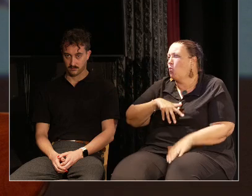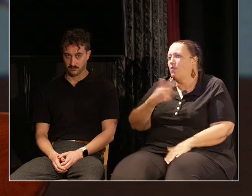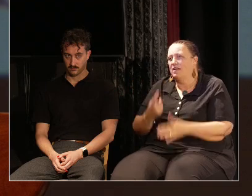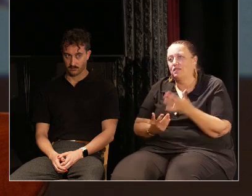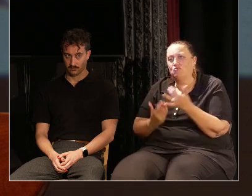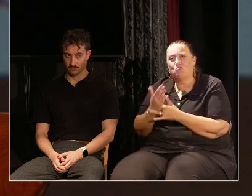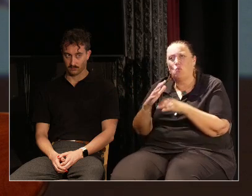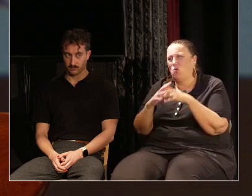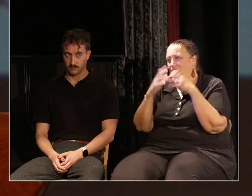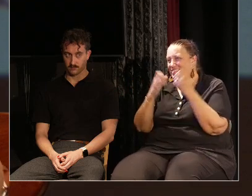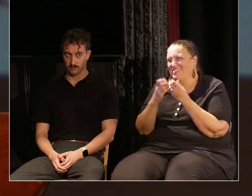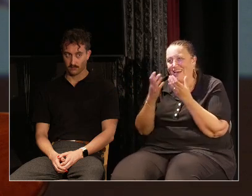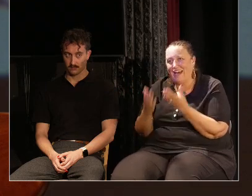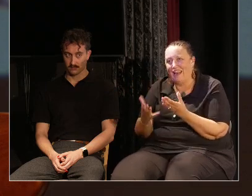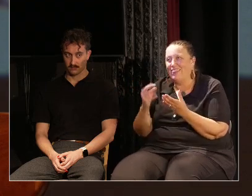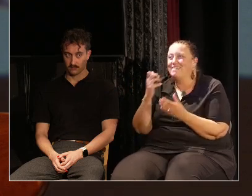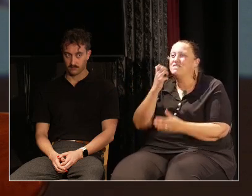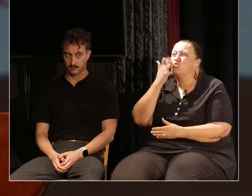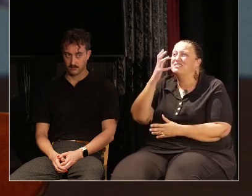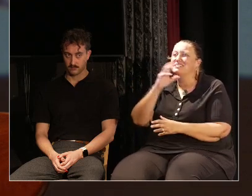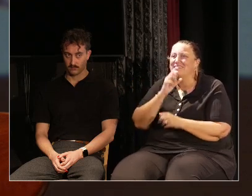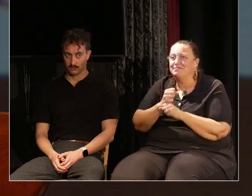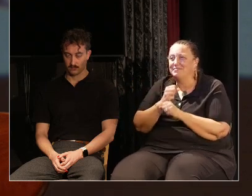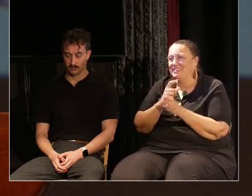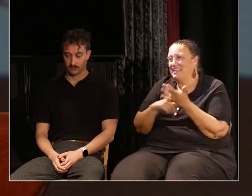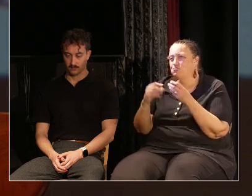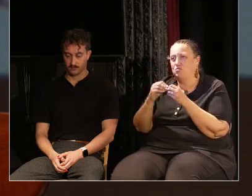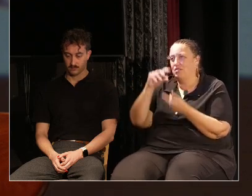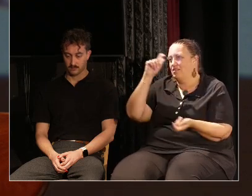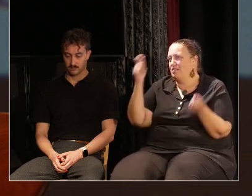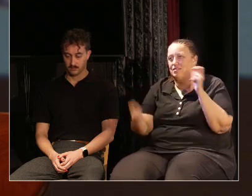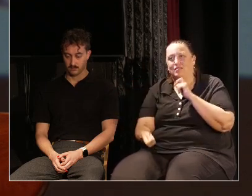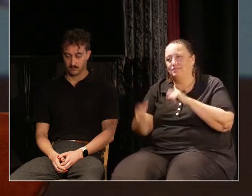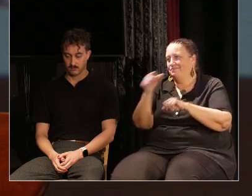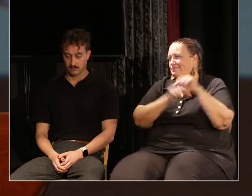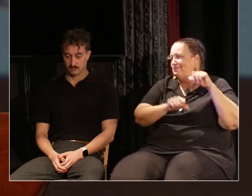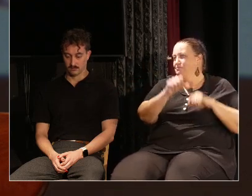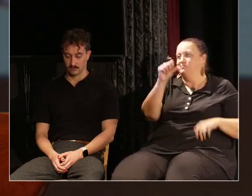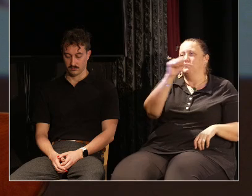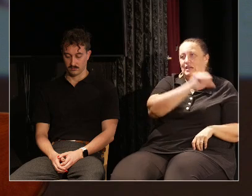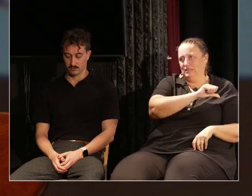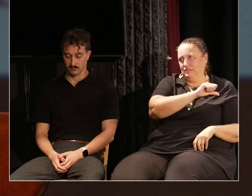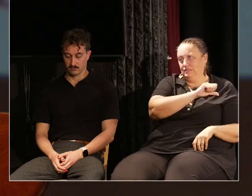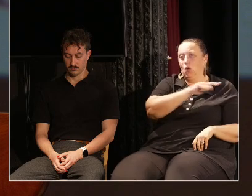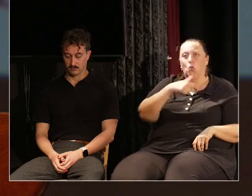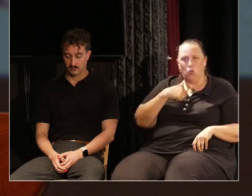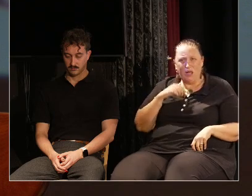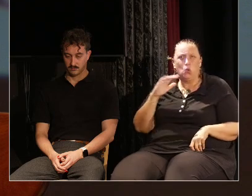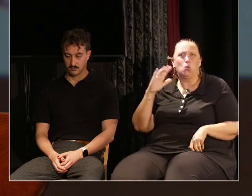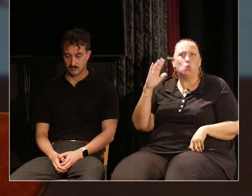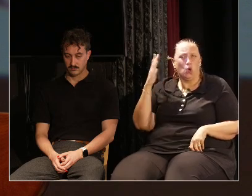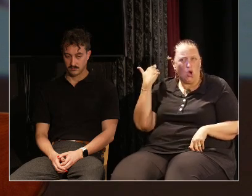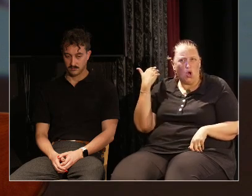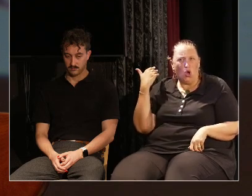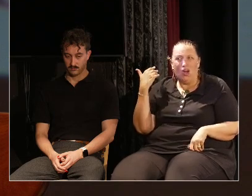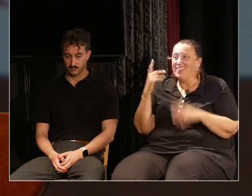want to go through all of that and then have a future government, Liberal government, just unwind it. Now, we were in the situation where the Liberal